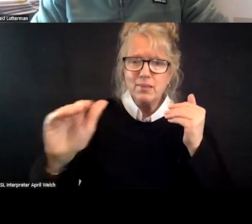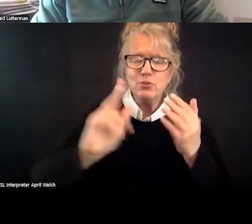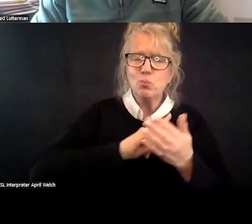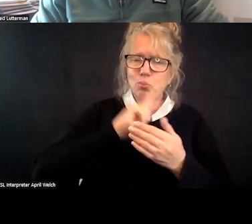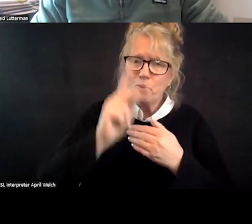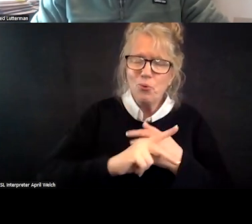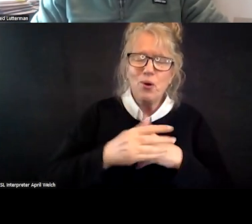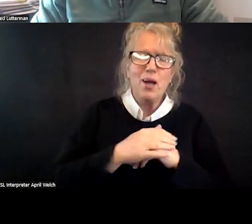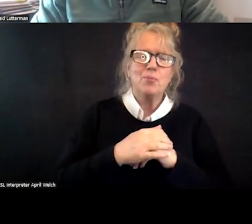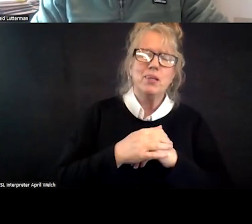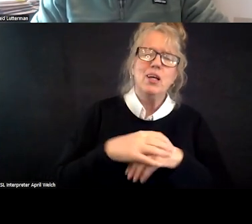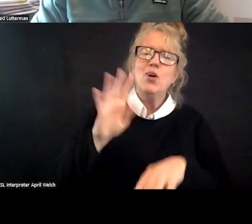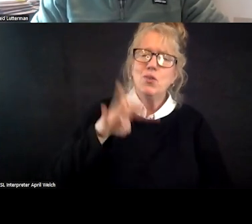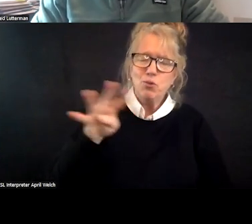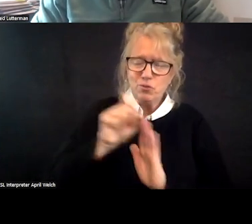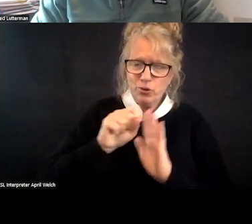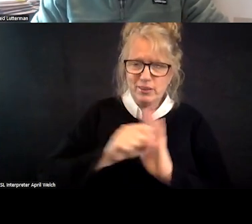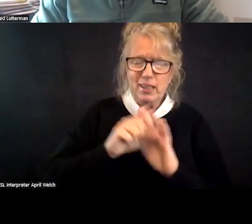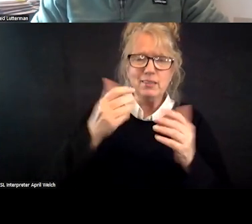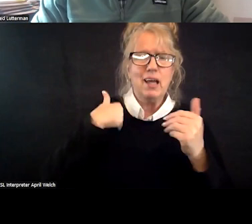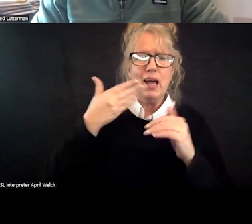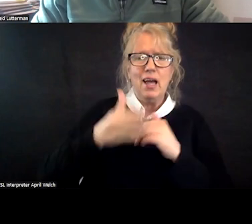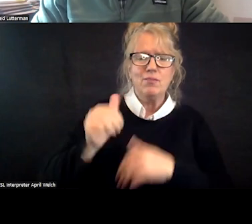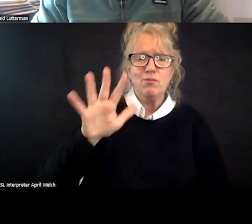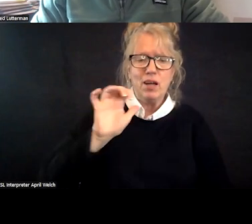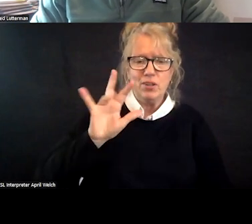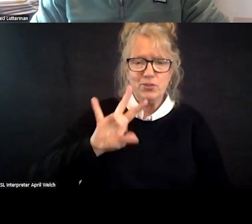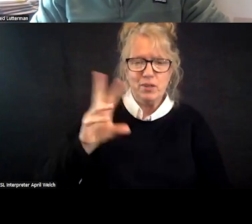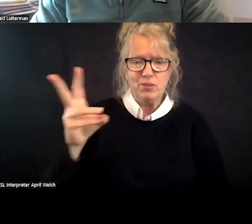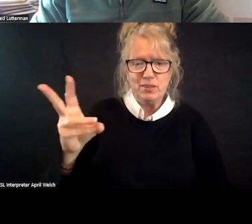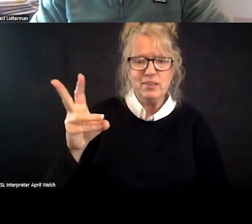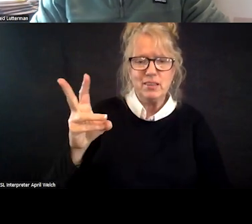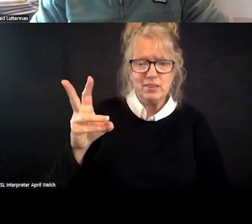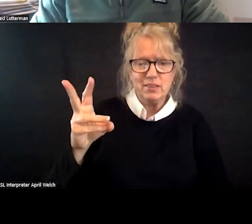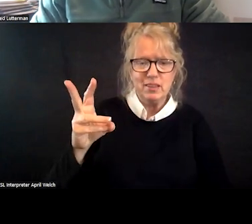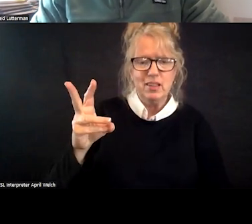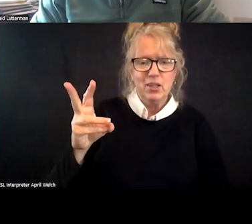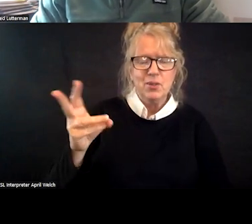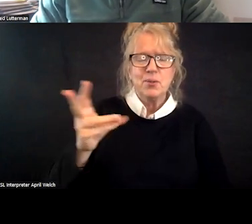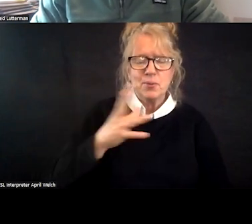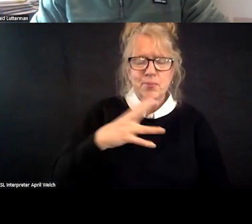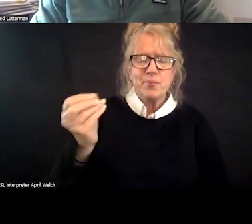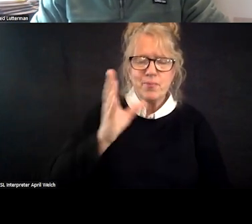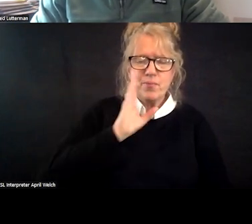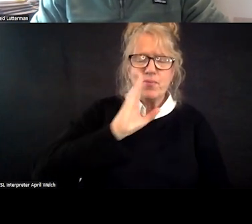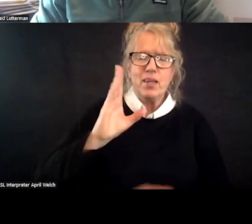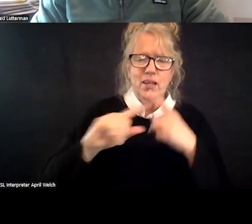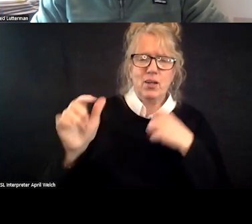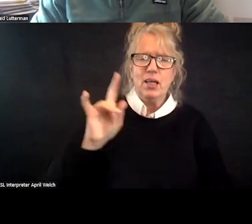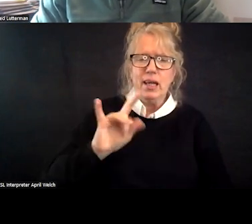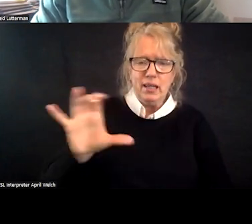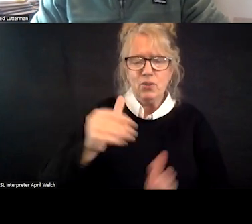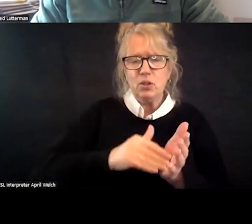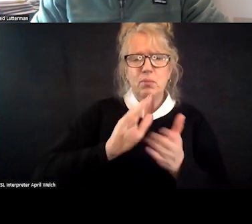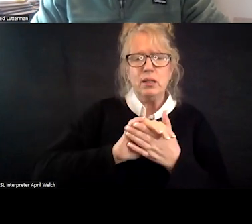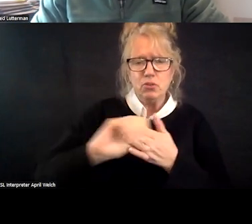programs, 44 states reported having 576 of those, spending over $800 million